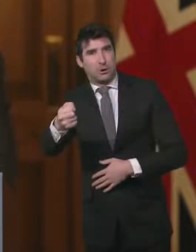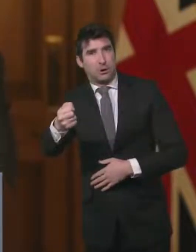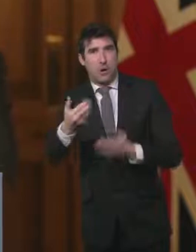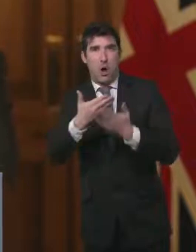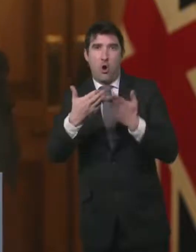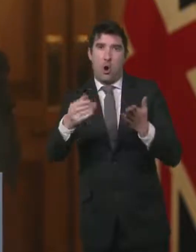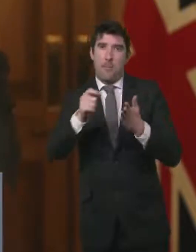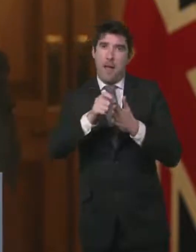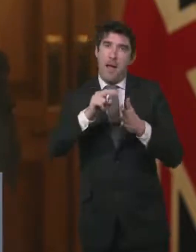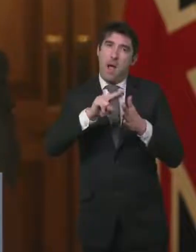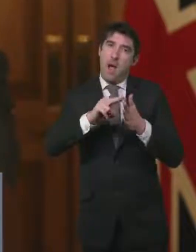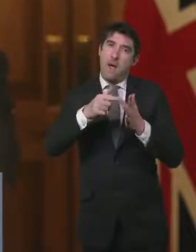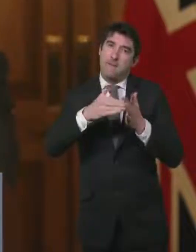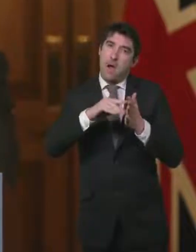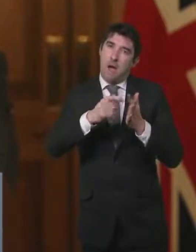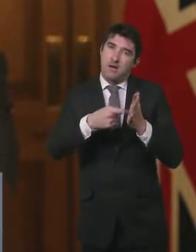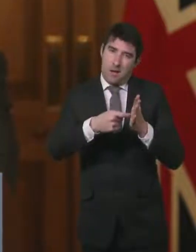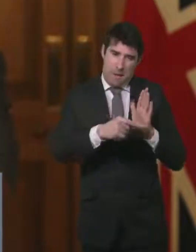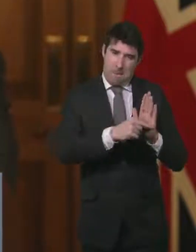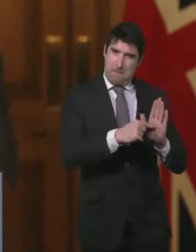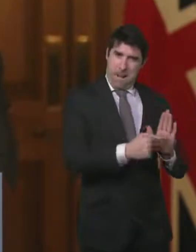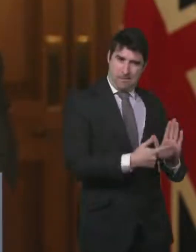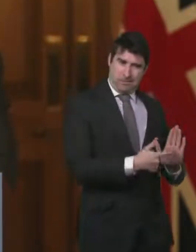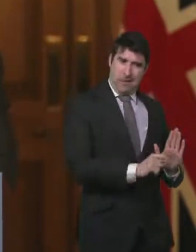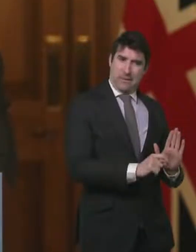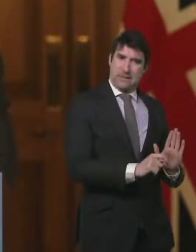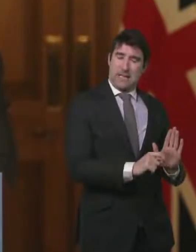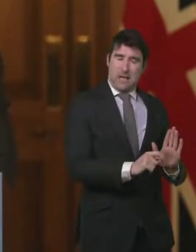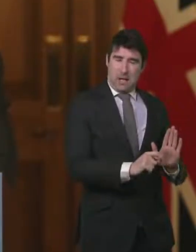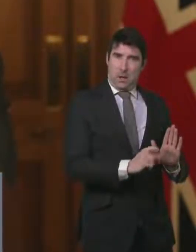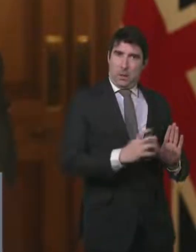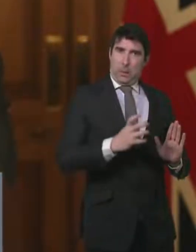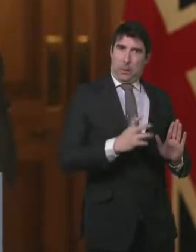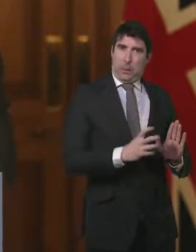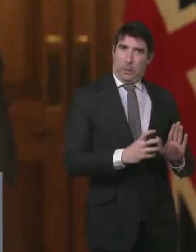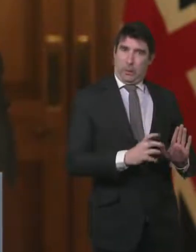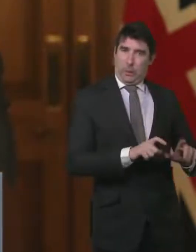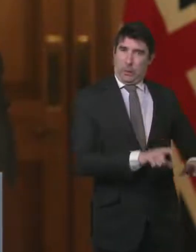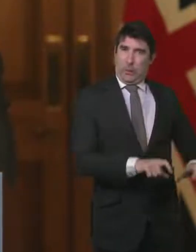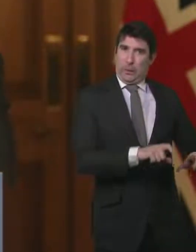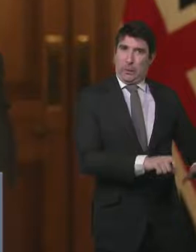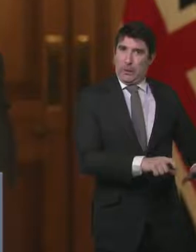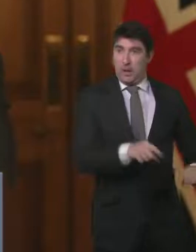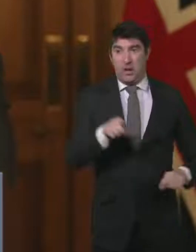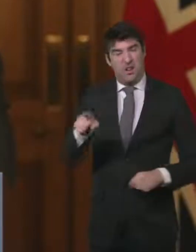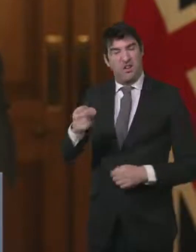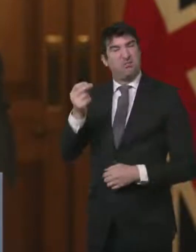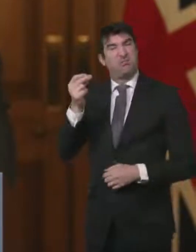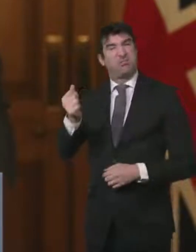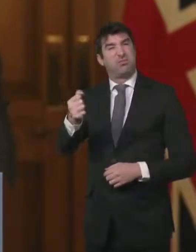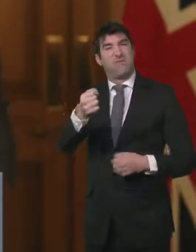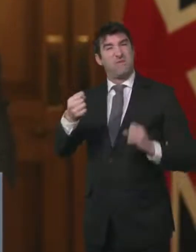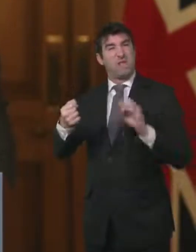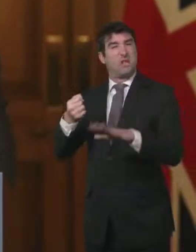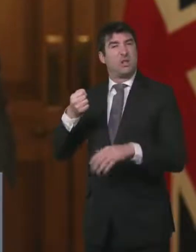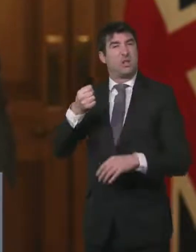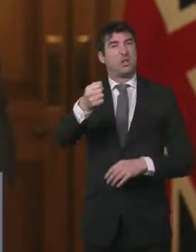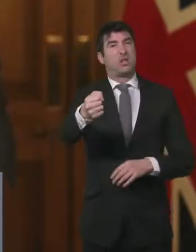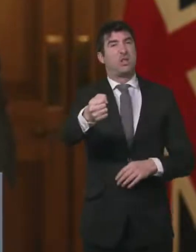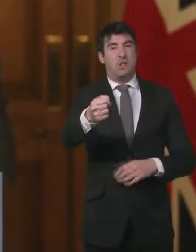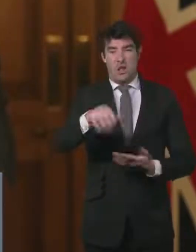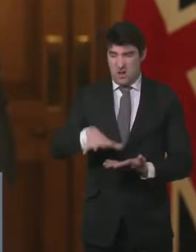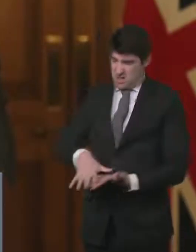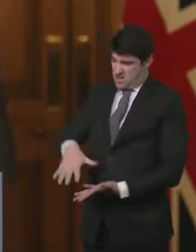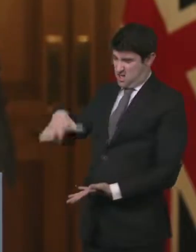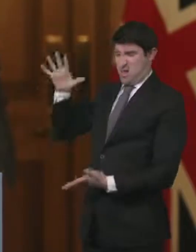other vaccines which need to be kept refrigerated at -70. I think it can get to places